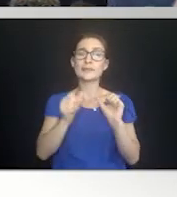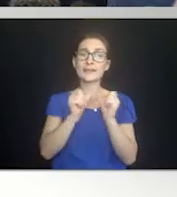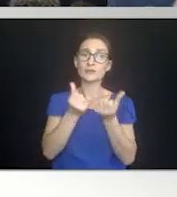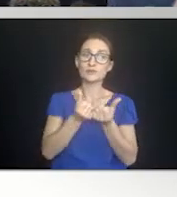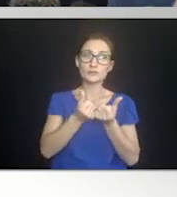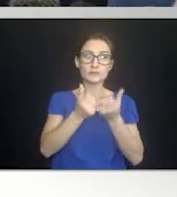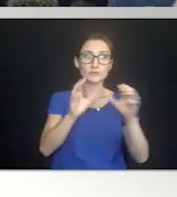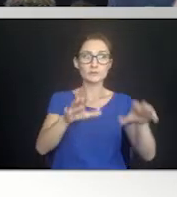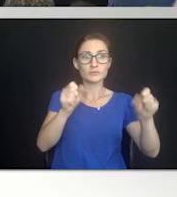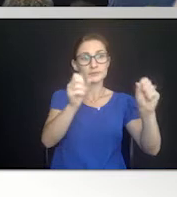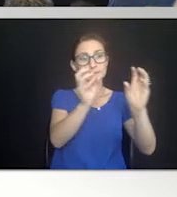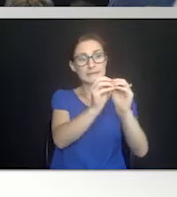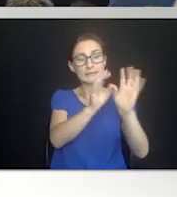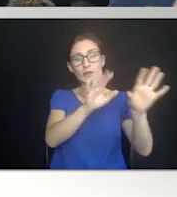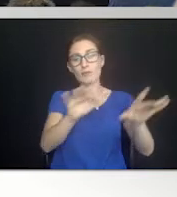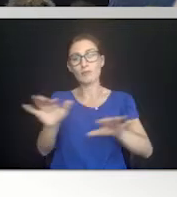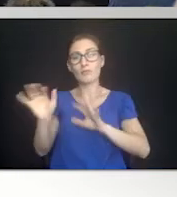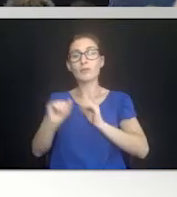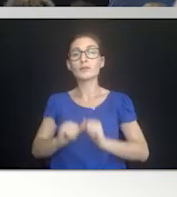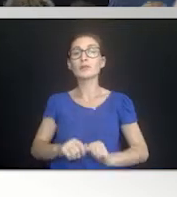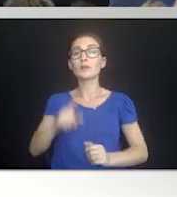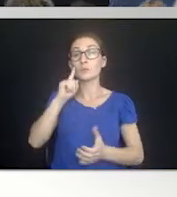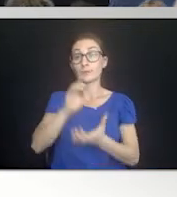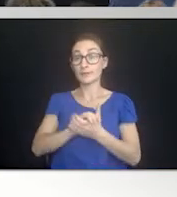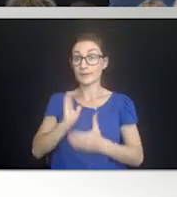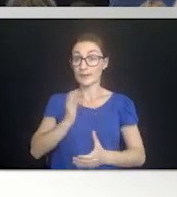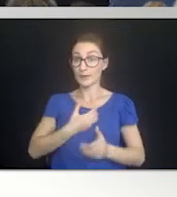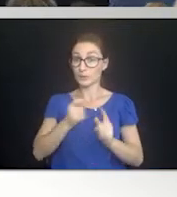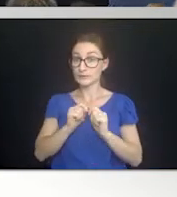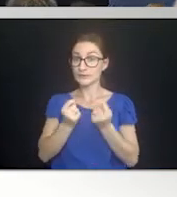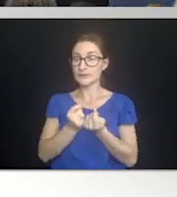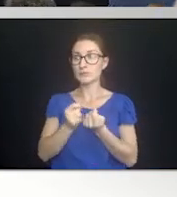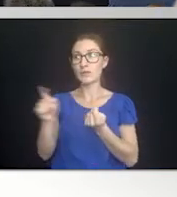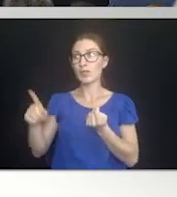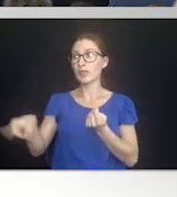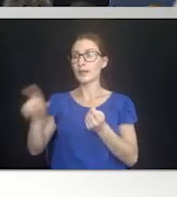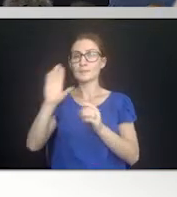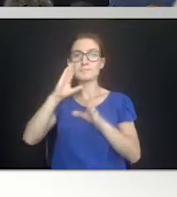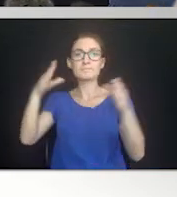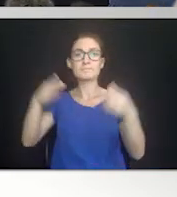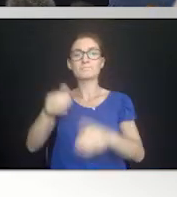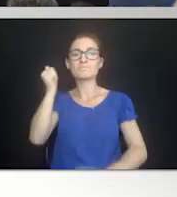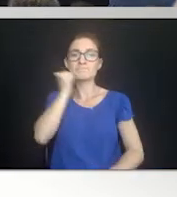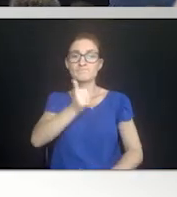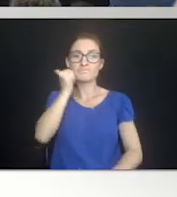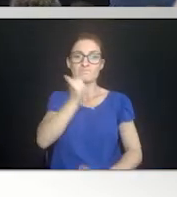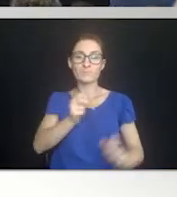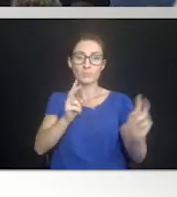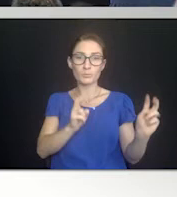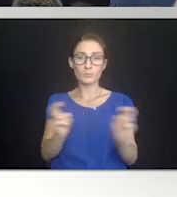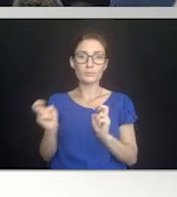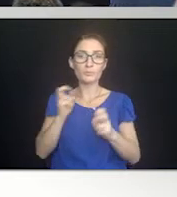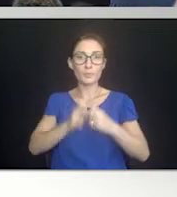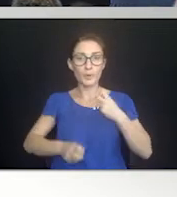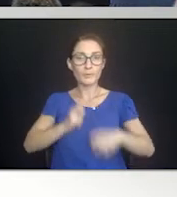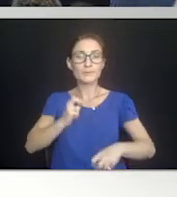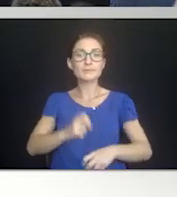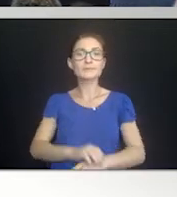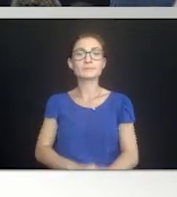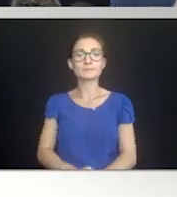doing workshops and webinars. We believe that the team that we've assembled get right to the core of the everyday